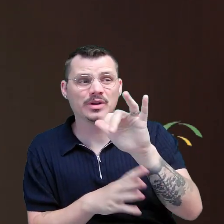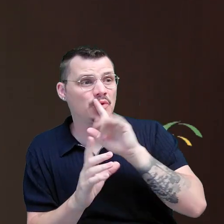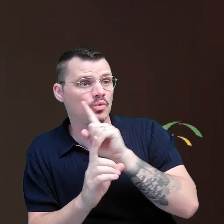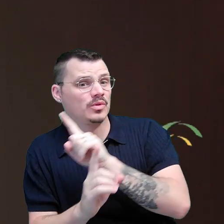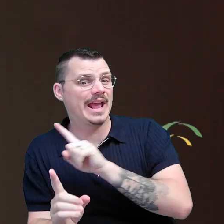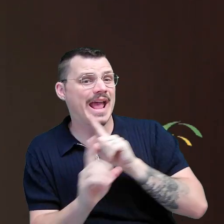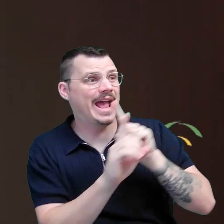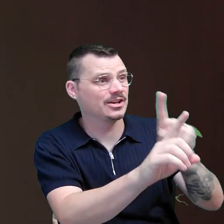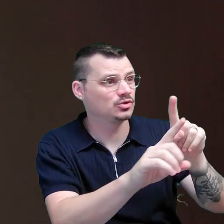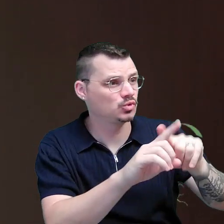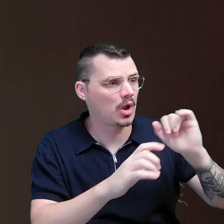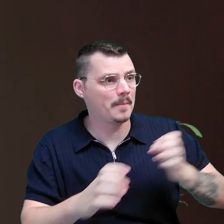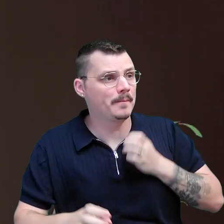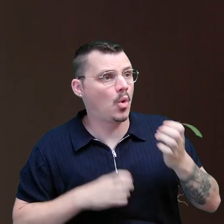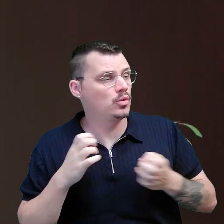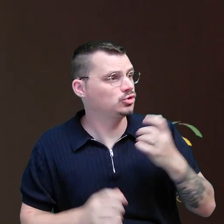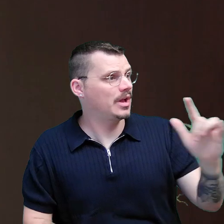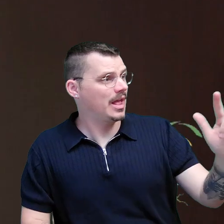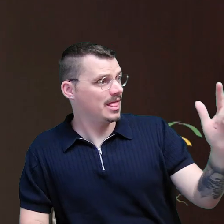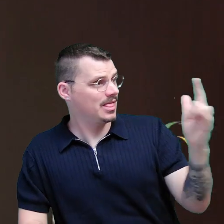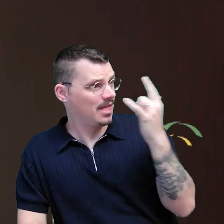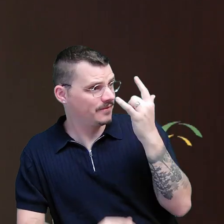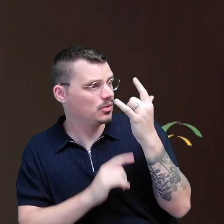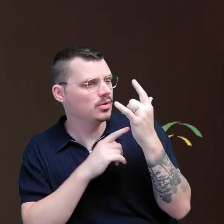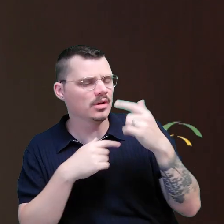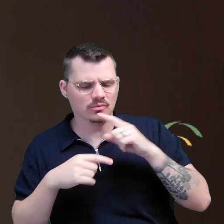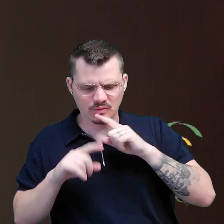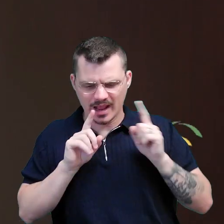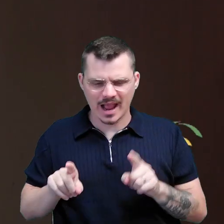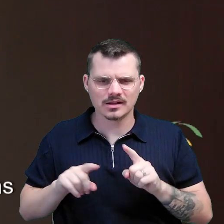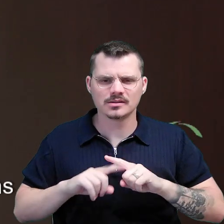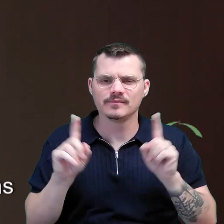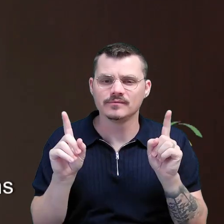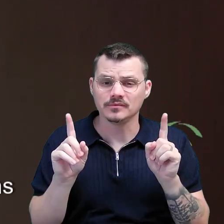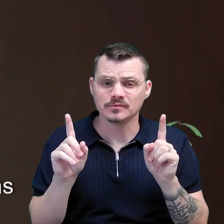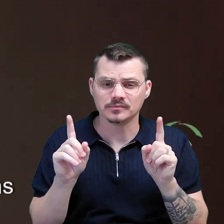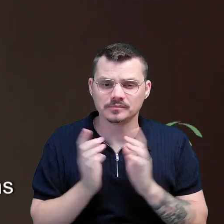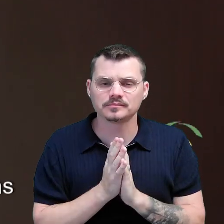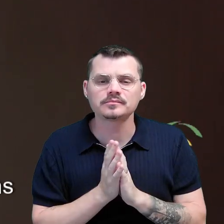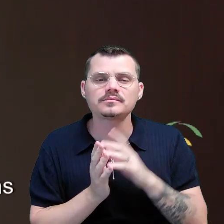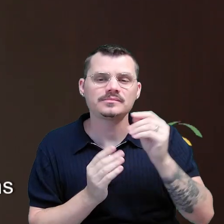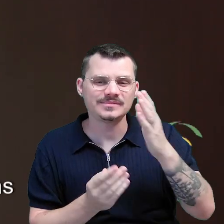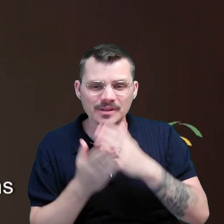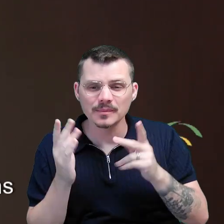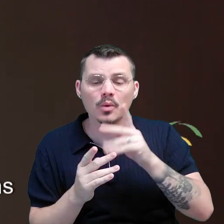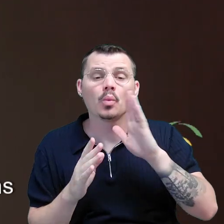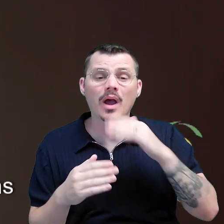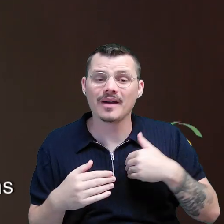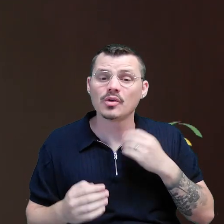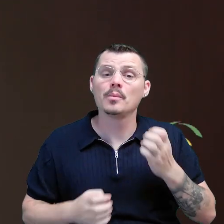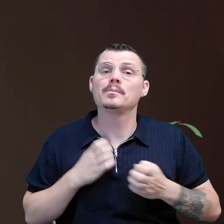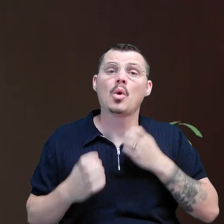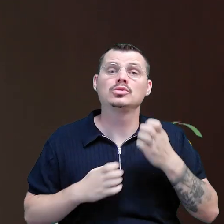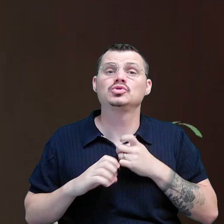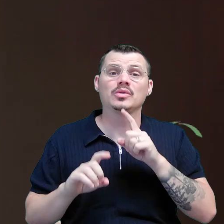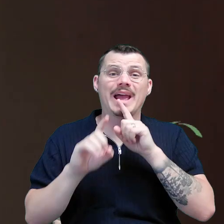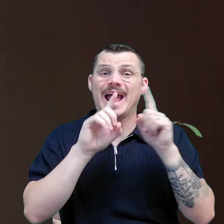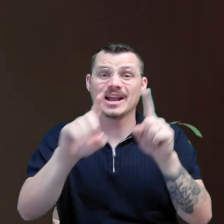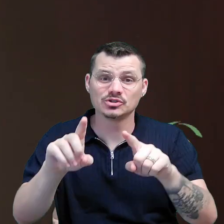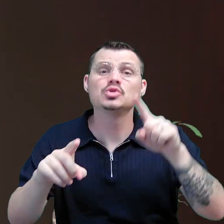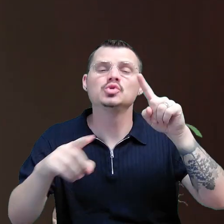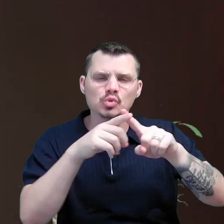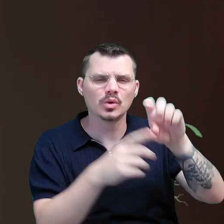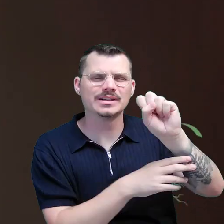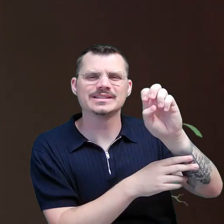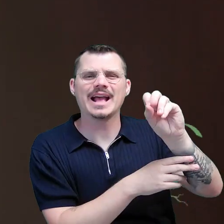reaction to that emotional input. People also will have emotional reactions to sensory